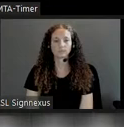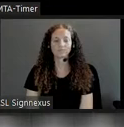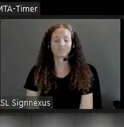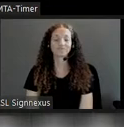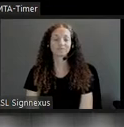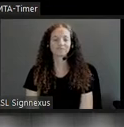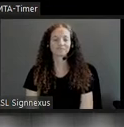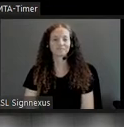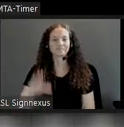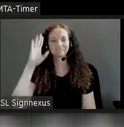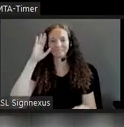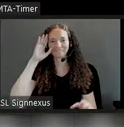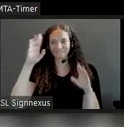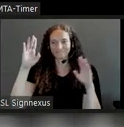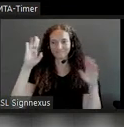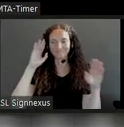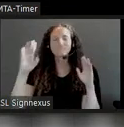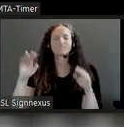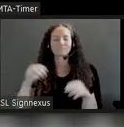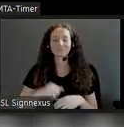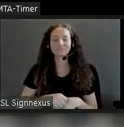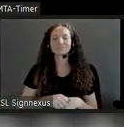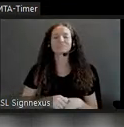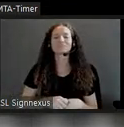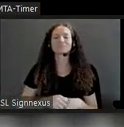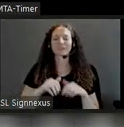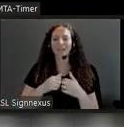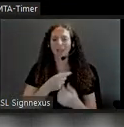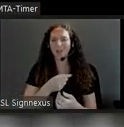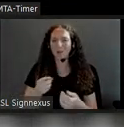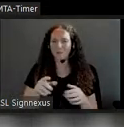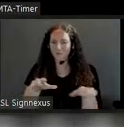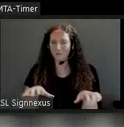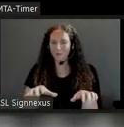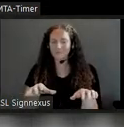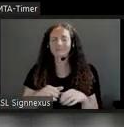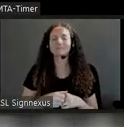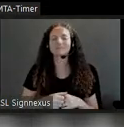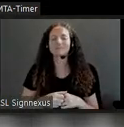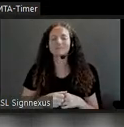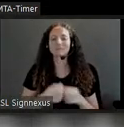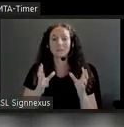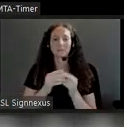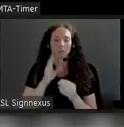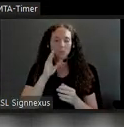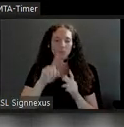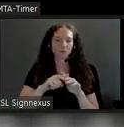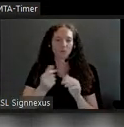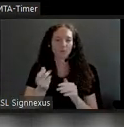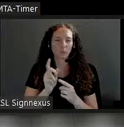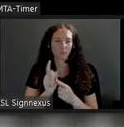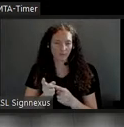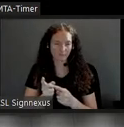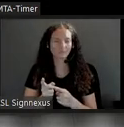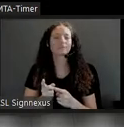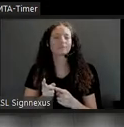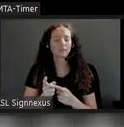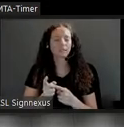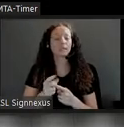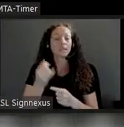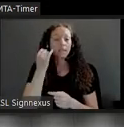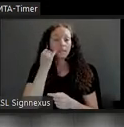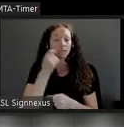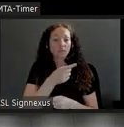Hi everyone, how are you doing? The meeting is going to begin in a few minutes. And we encourage anyone joining via Zoom to just take this short survey that you can